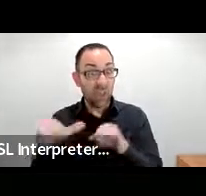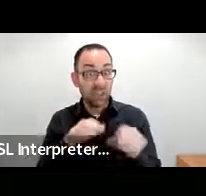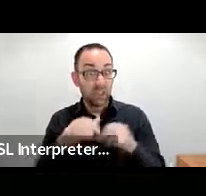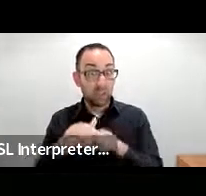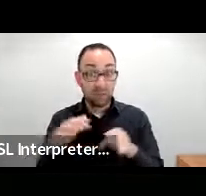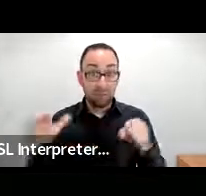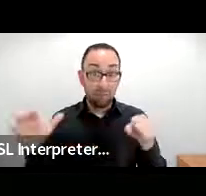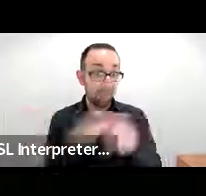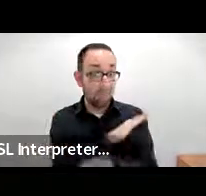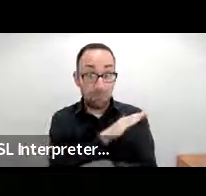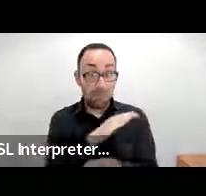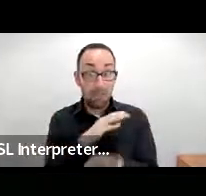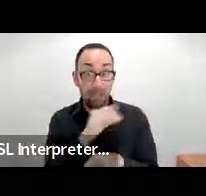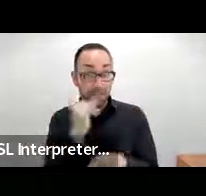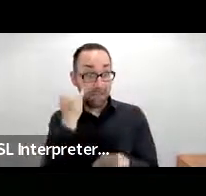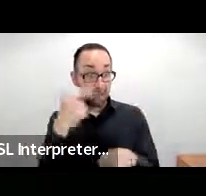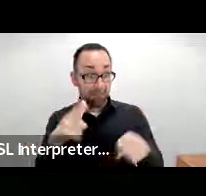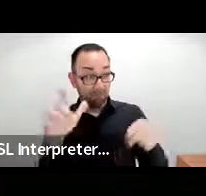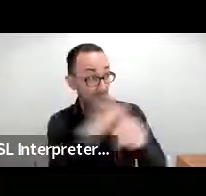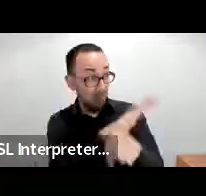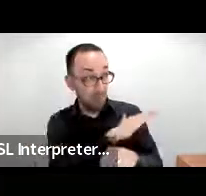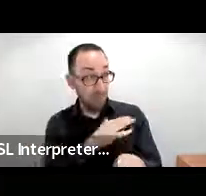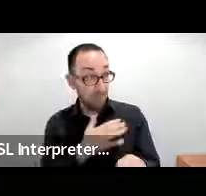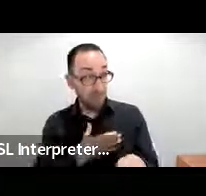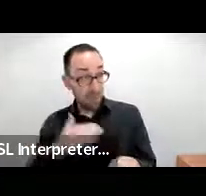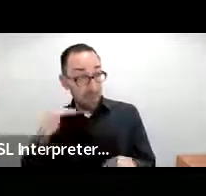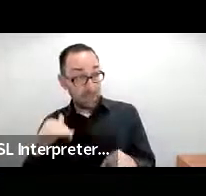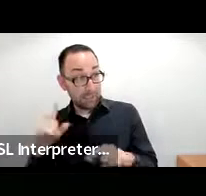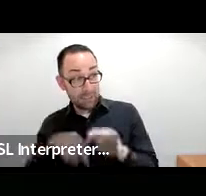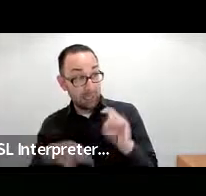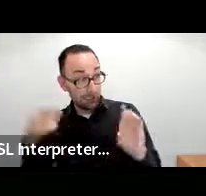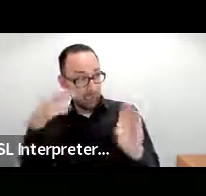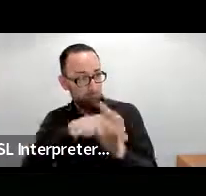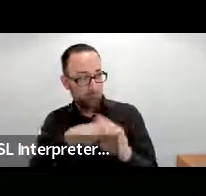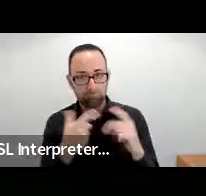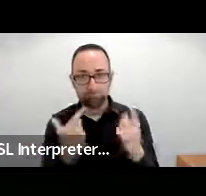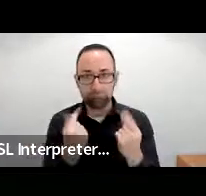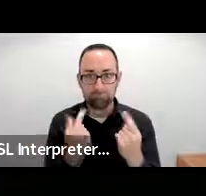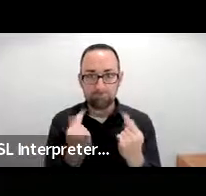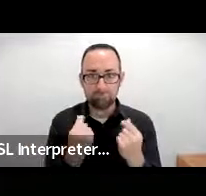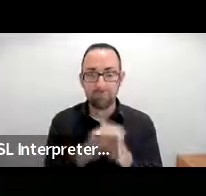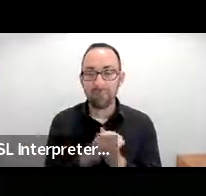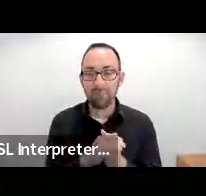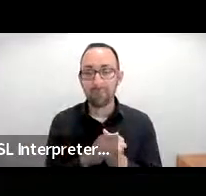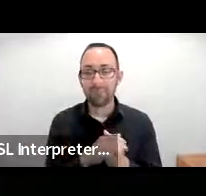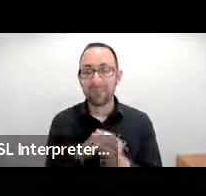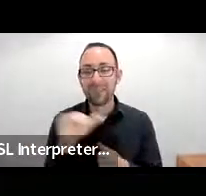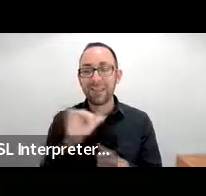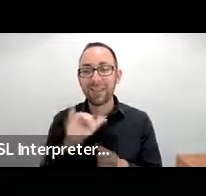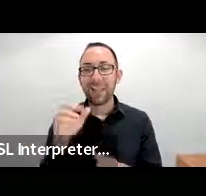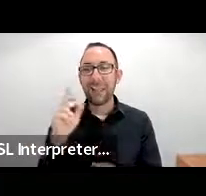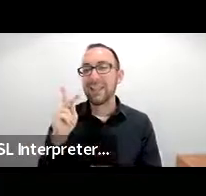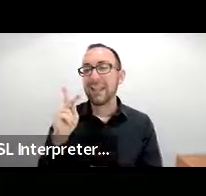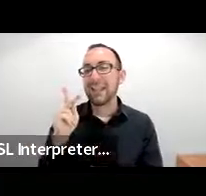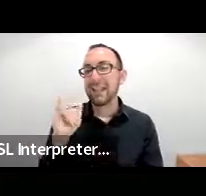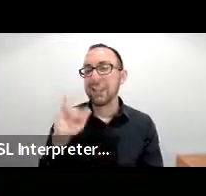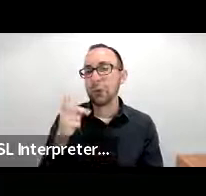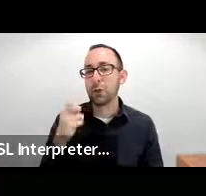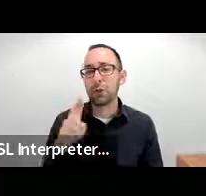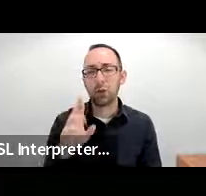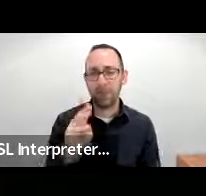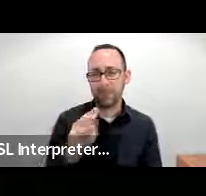do, what do we do? What's the, like, in other words, like Kinder Mission is a separate